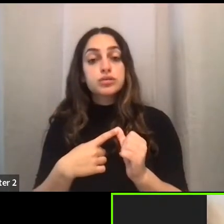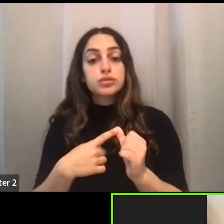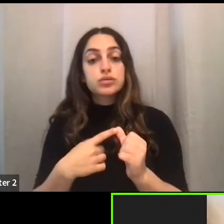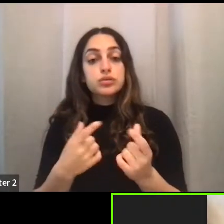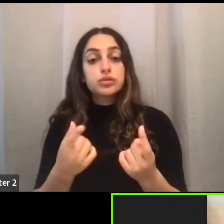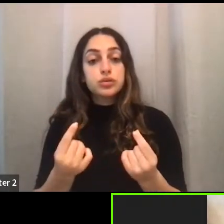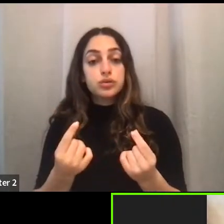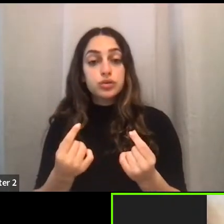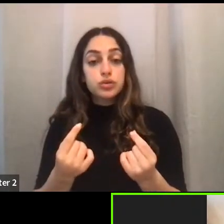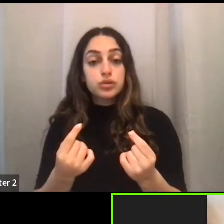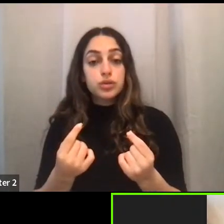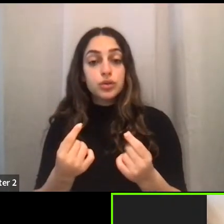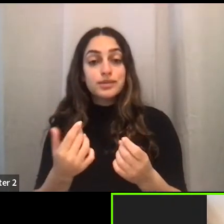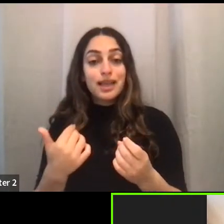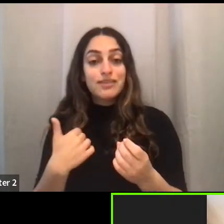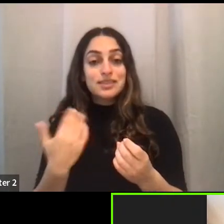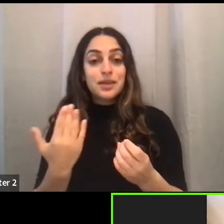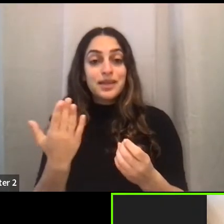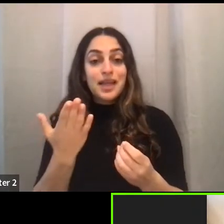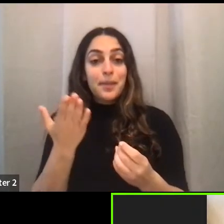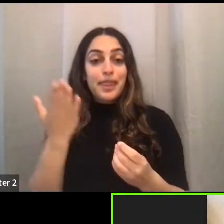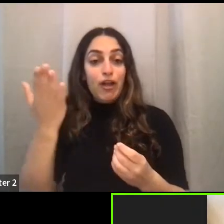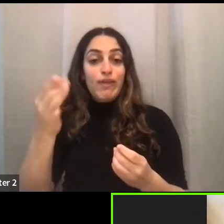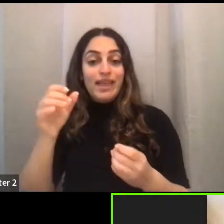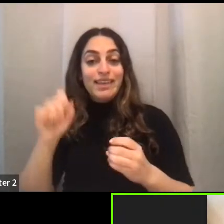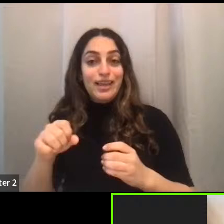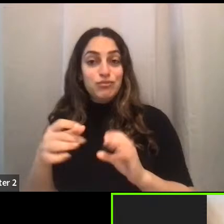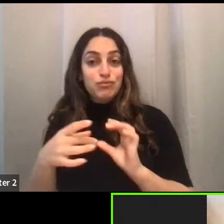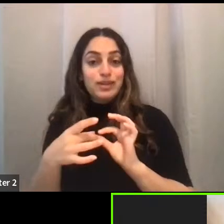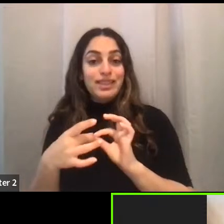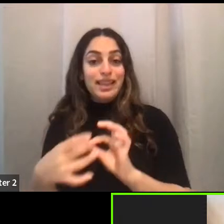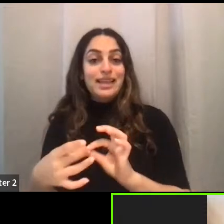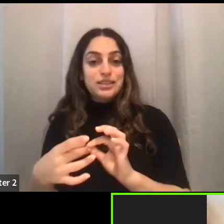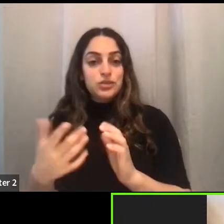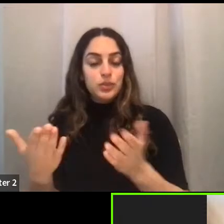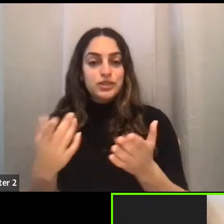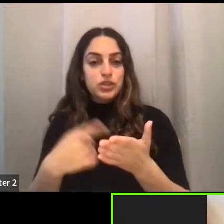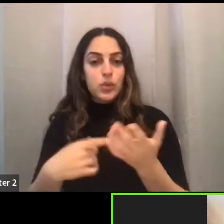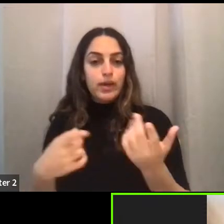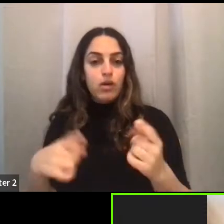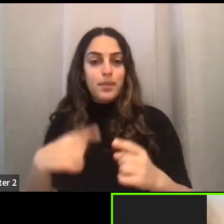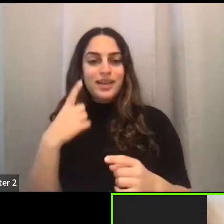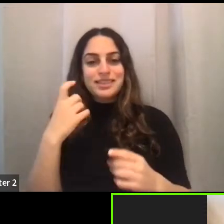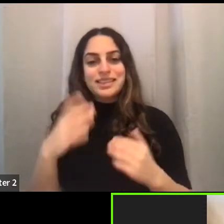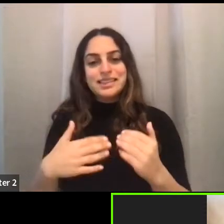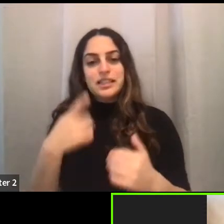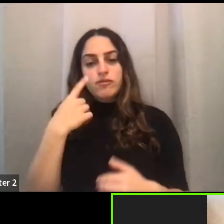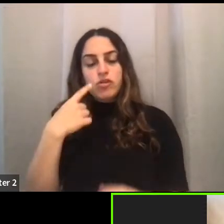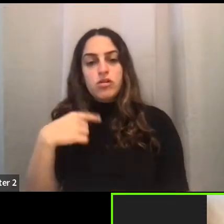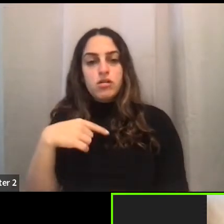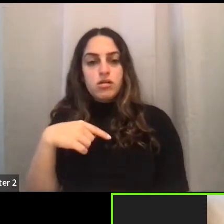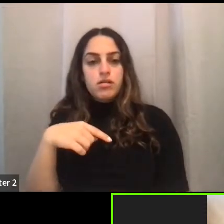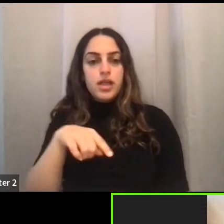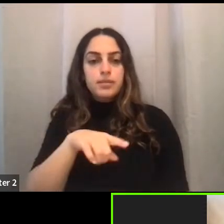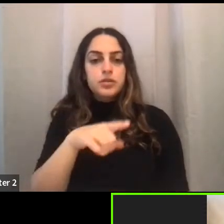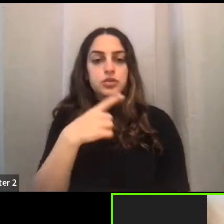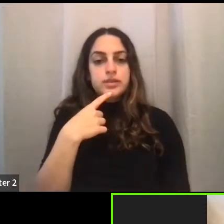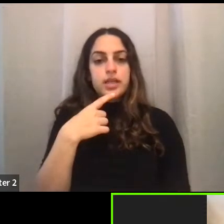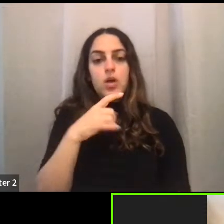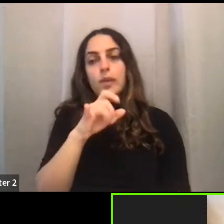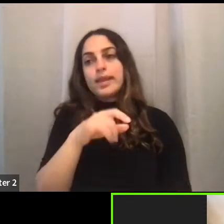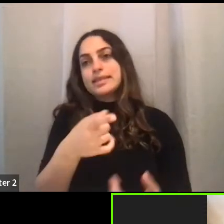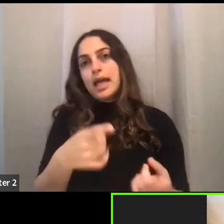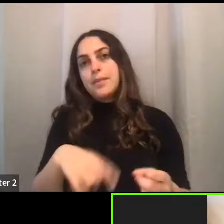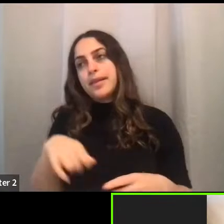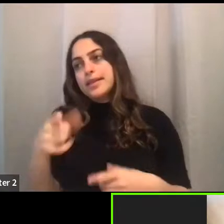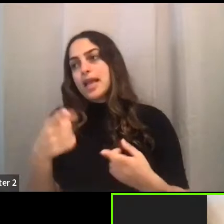get somebody up there that actually can relate to what's going on because it's easy for us to sit on this side and all this is happening if that happened but if you